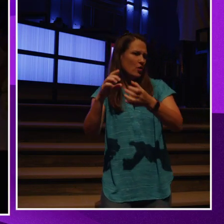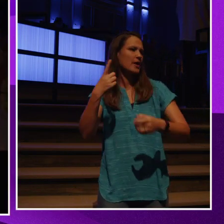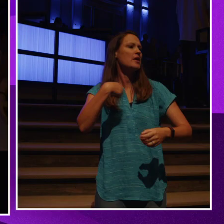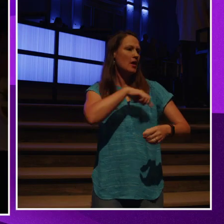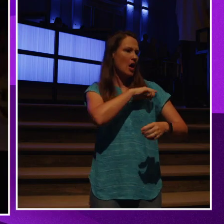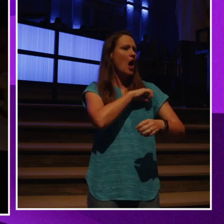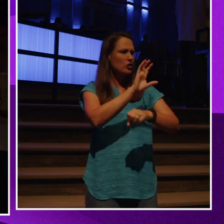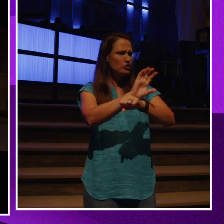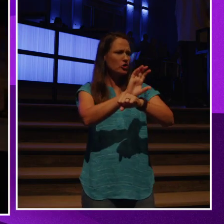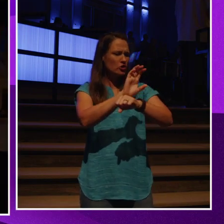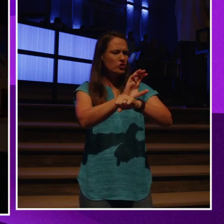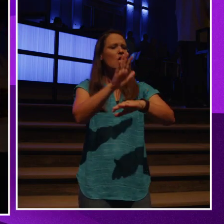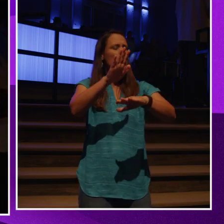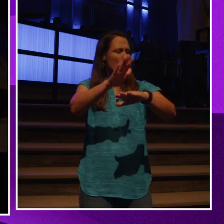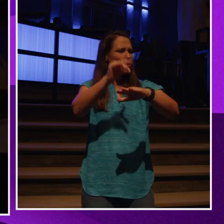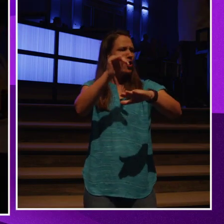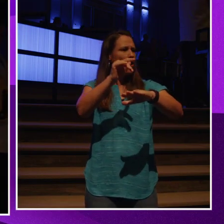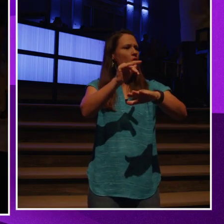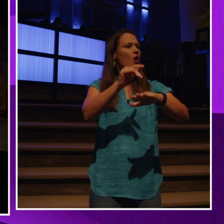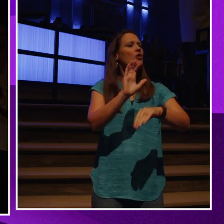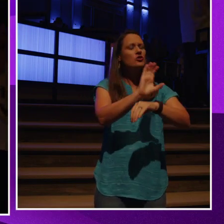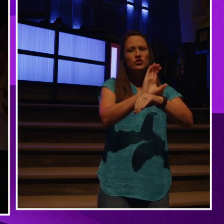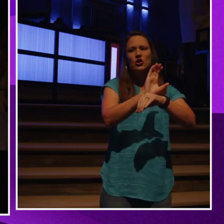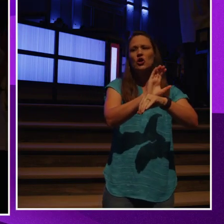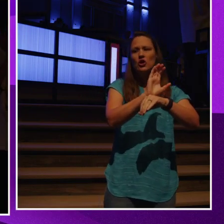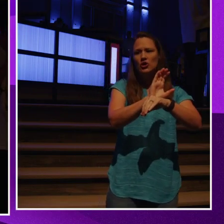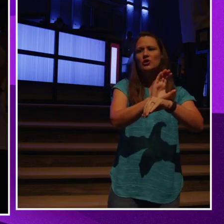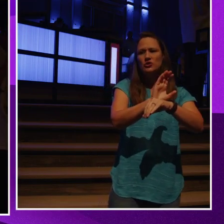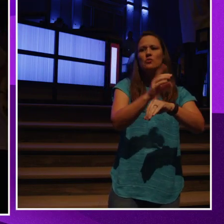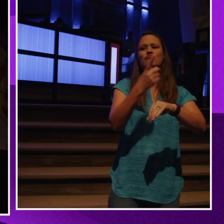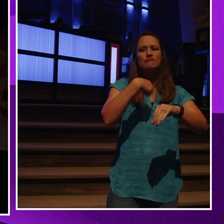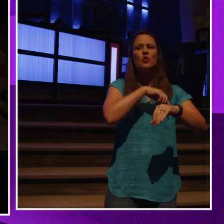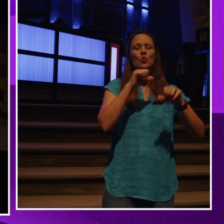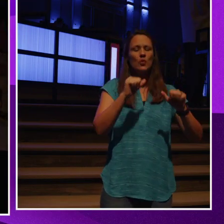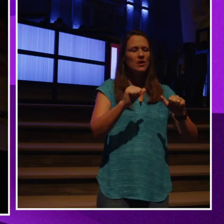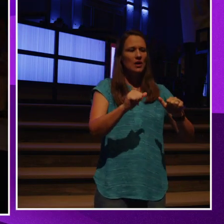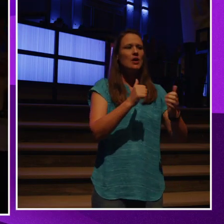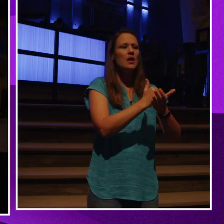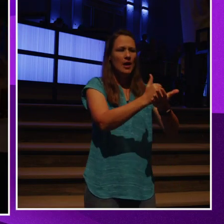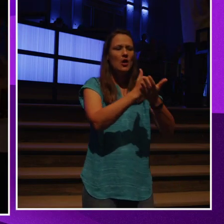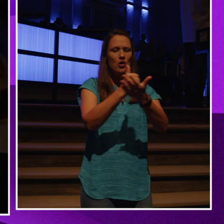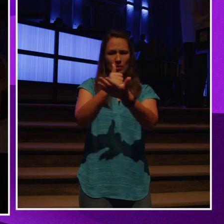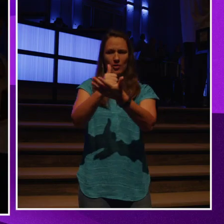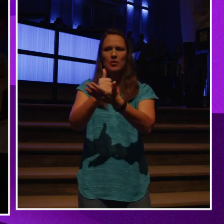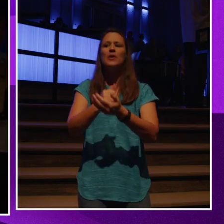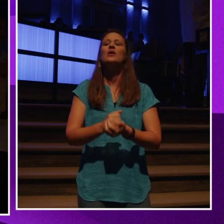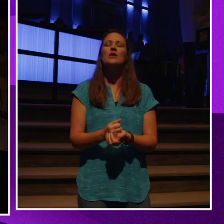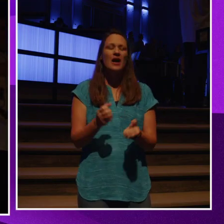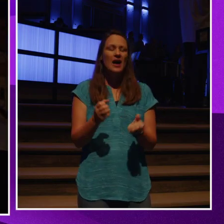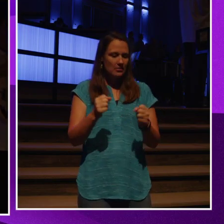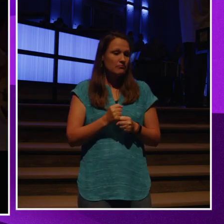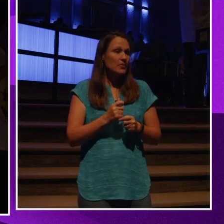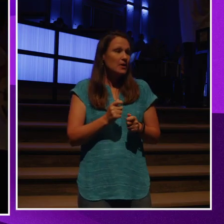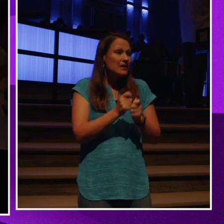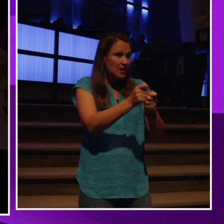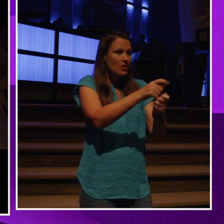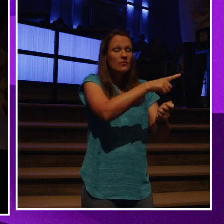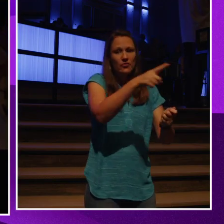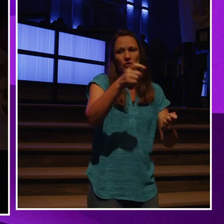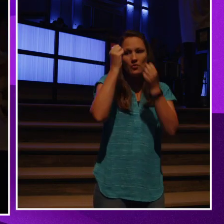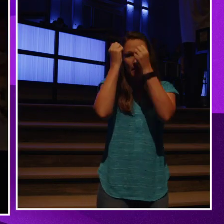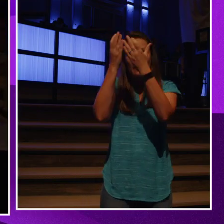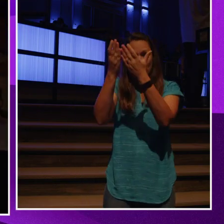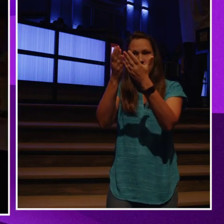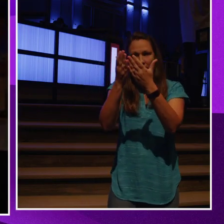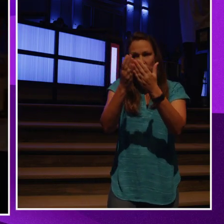So you can call the church office, one of the little Connect cards in front of you in the pew. You can give us your information, and just on the back of that card write,